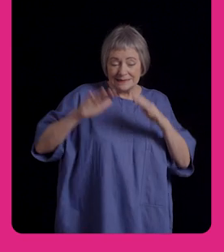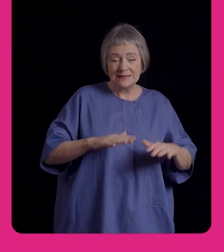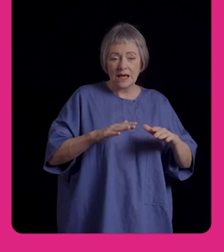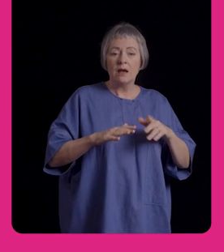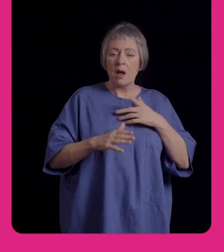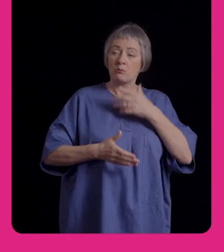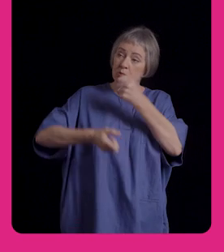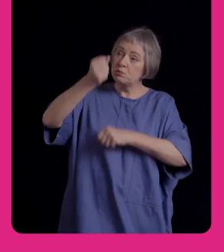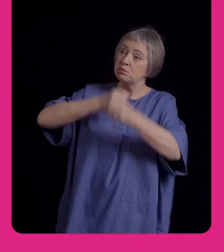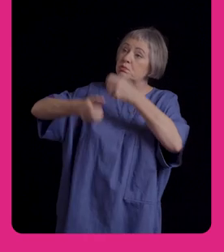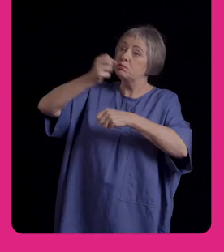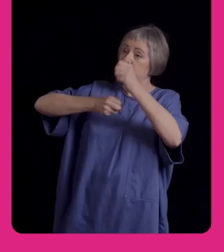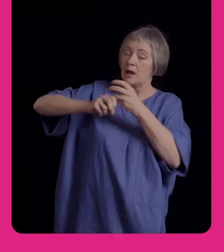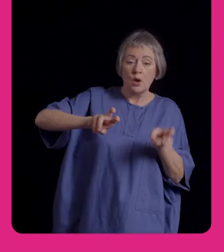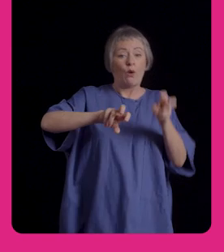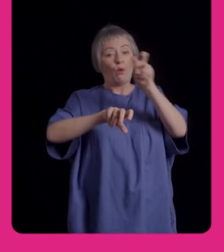up and get over the railing.